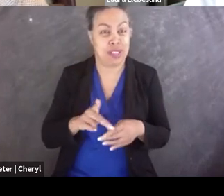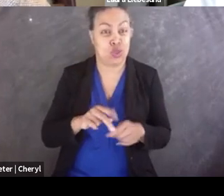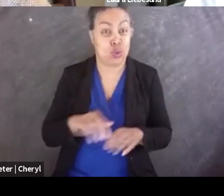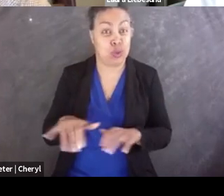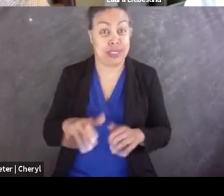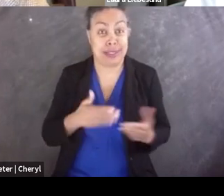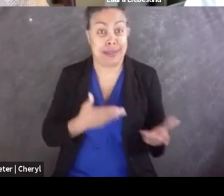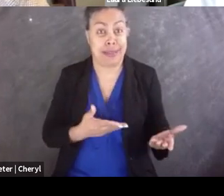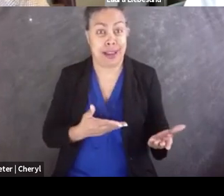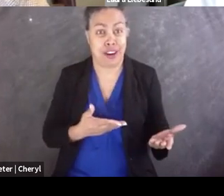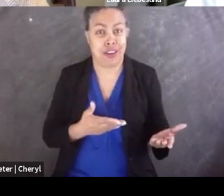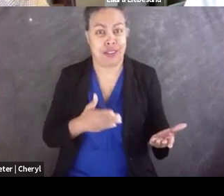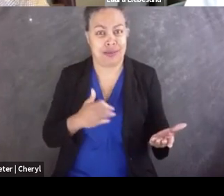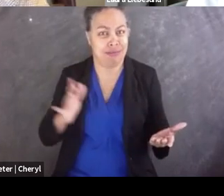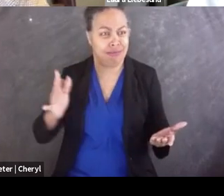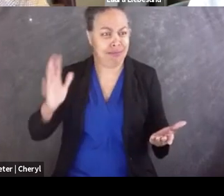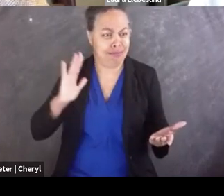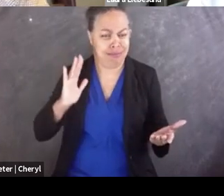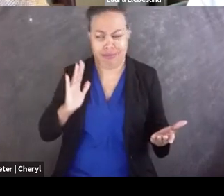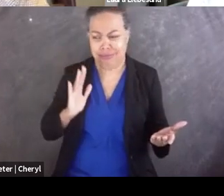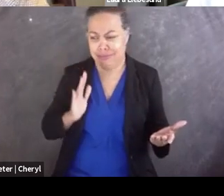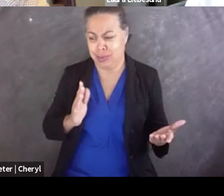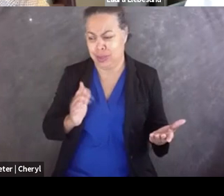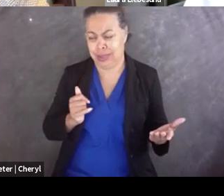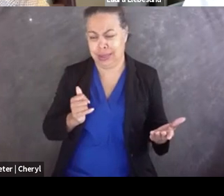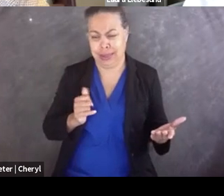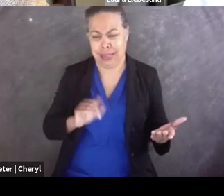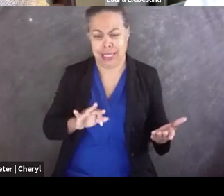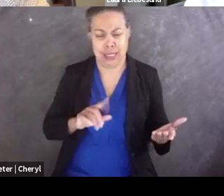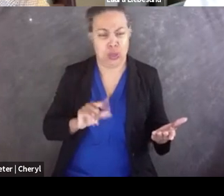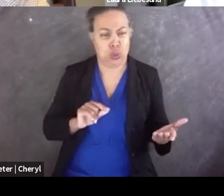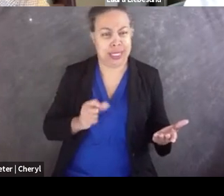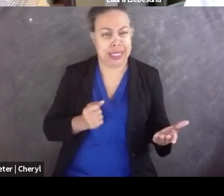musician back in the late teens and early 1920s.